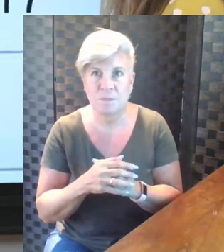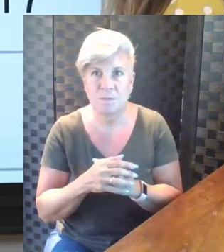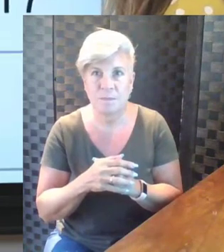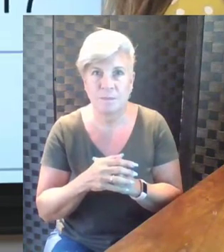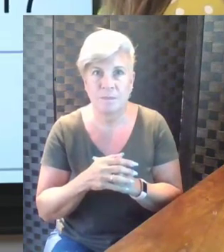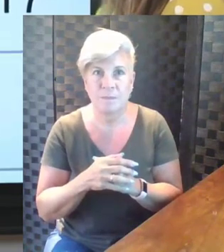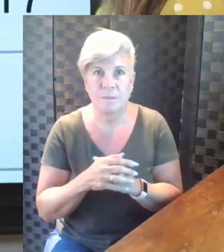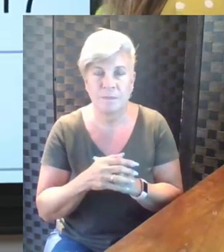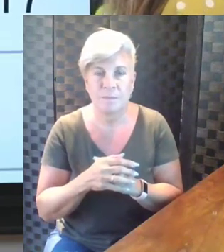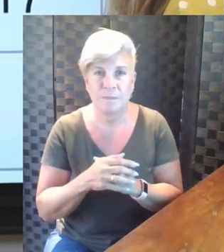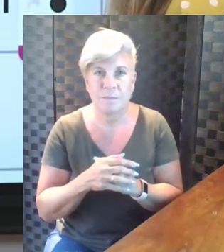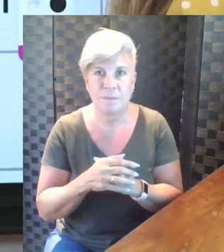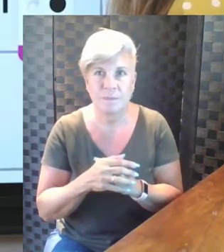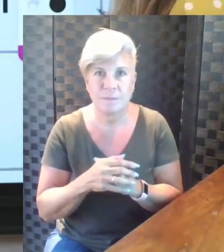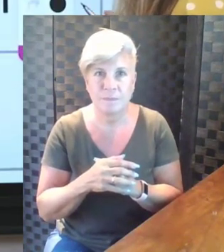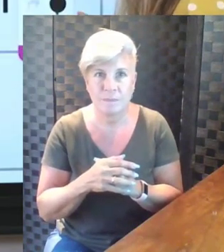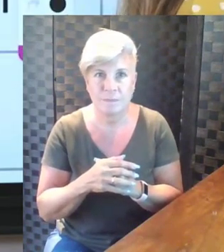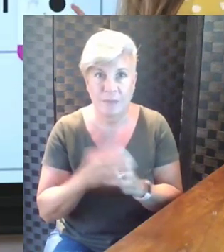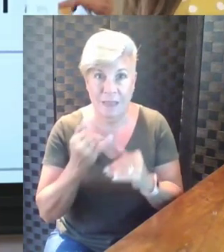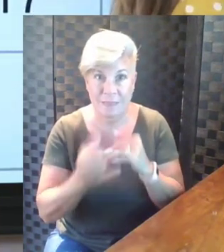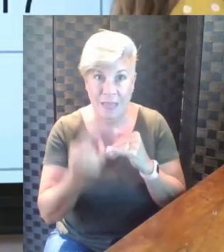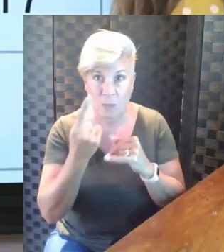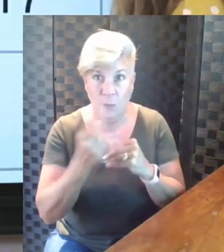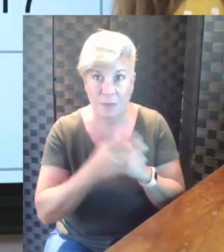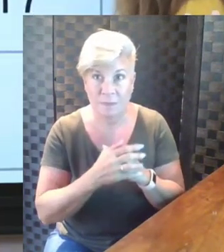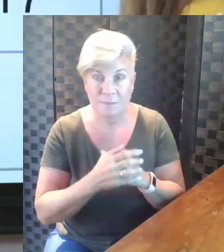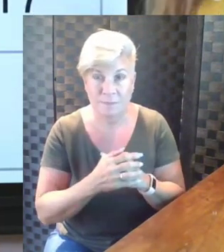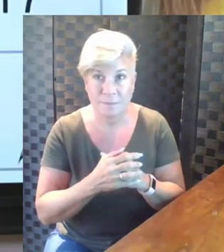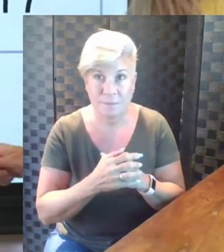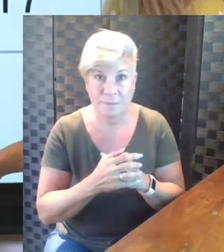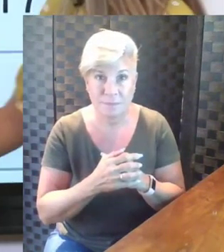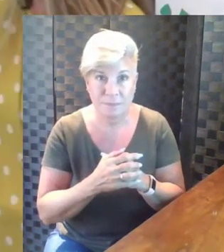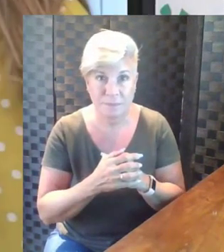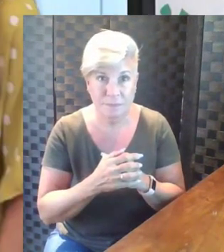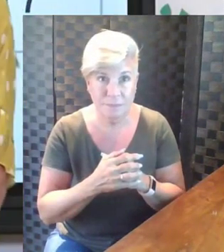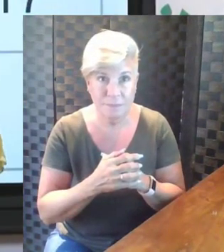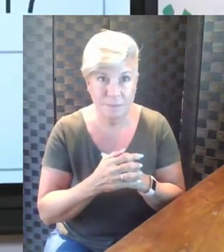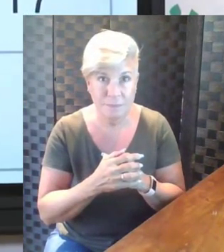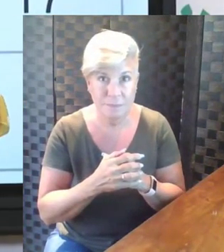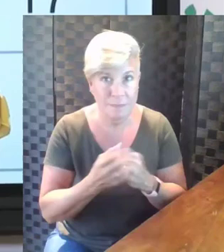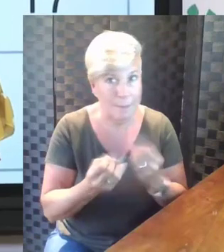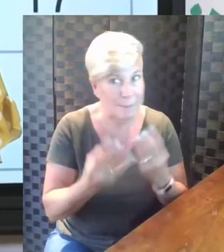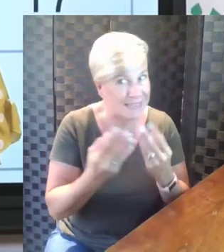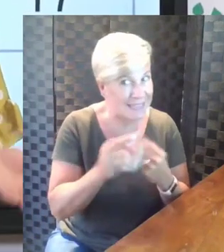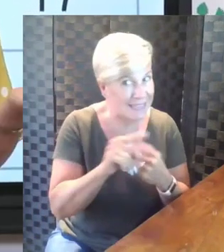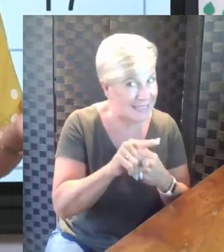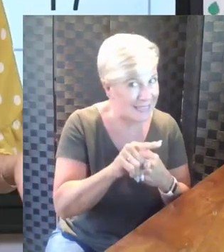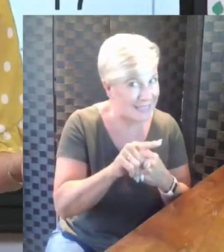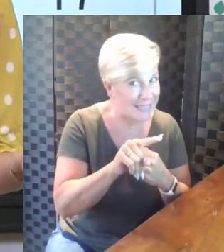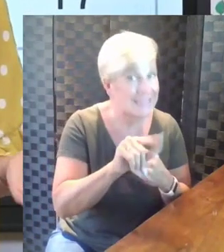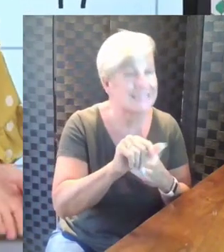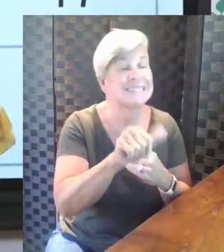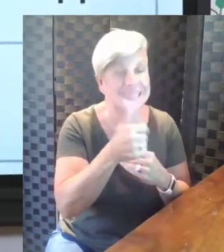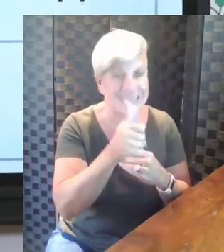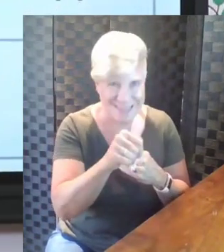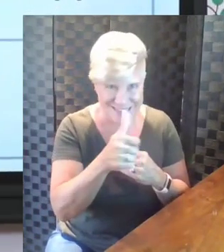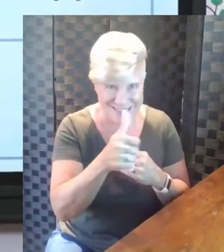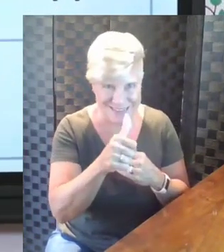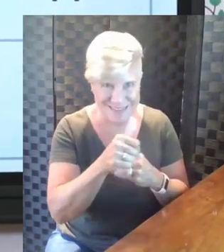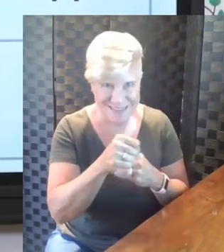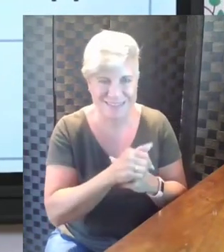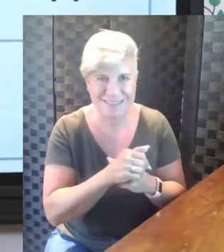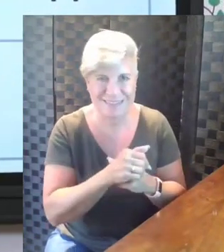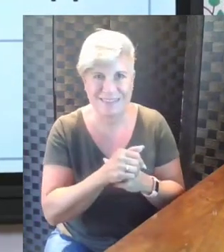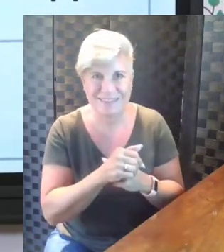Oops. All right, last one on this screen. A group of 10.